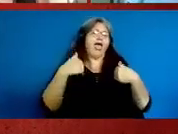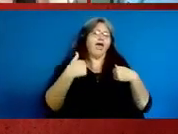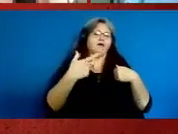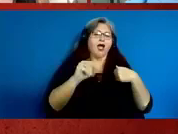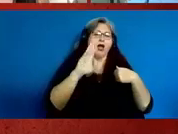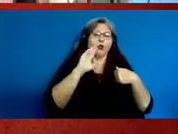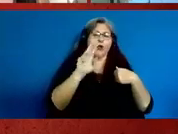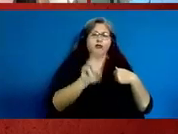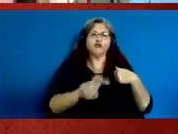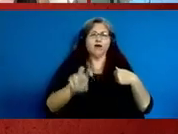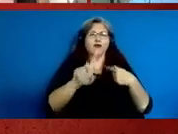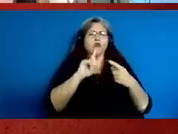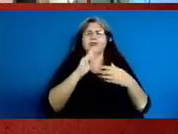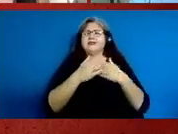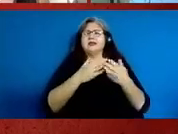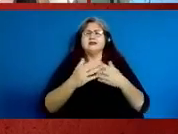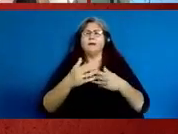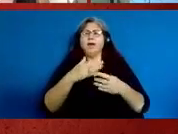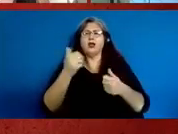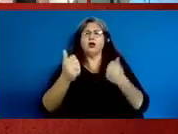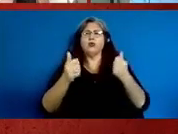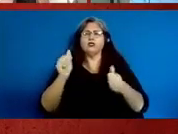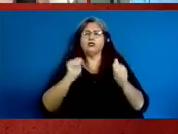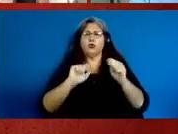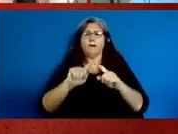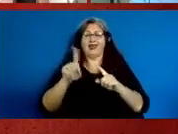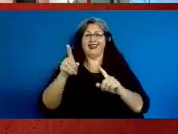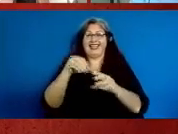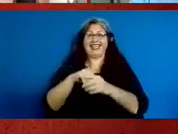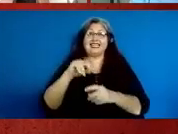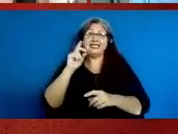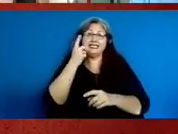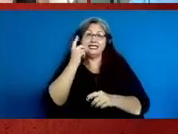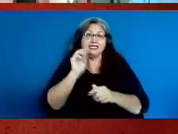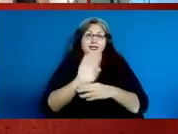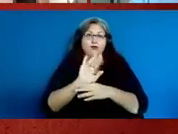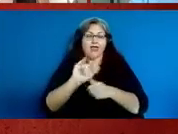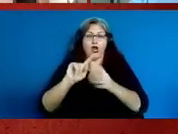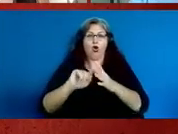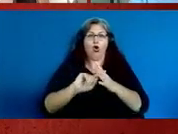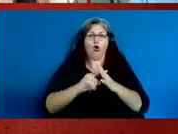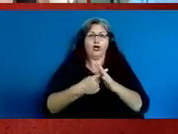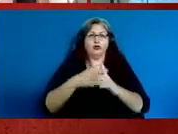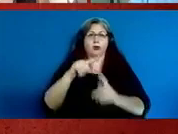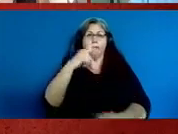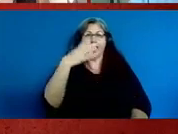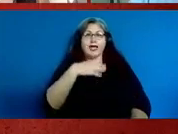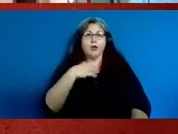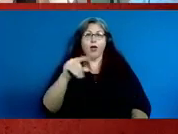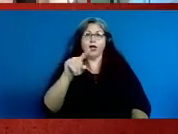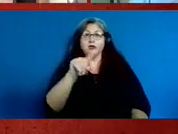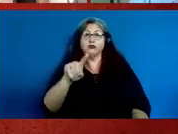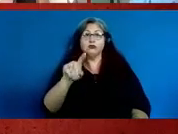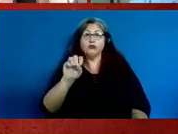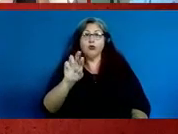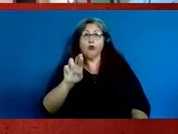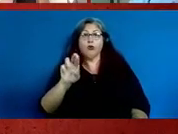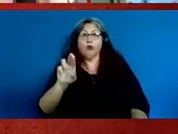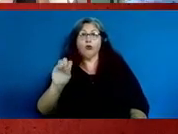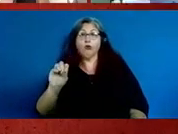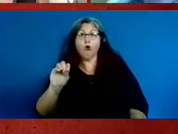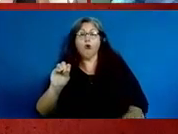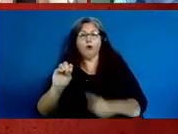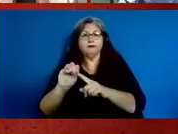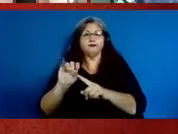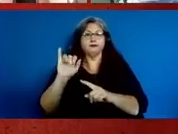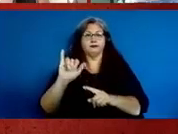what it is, in fact, it was in a Disney film, the original black and white Zorro, that